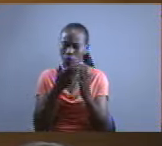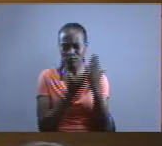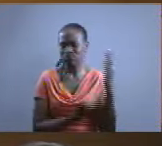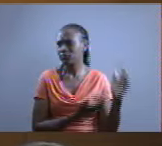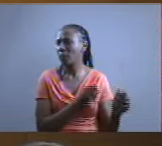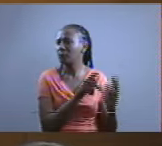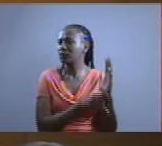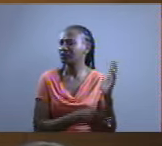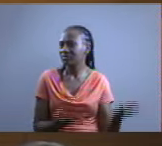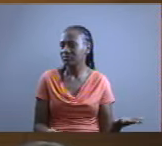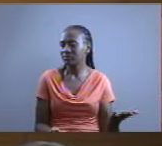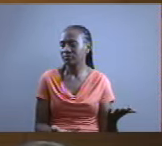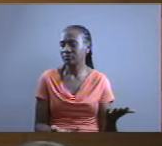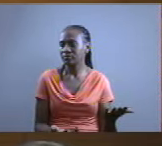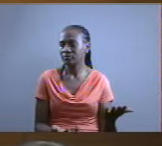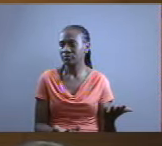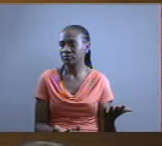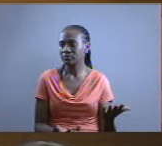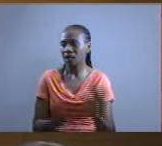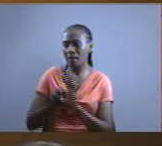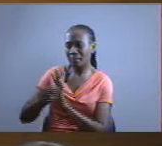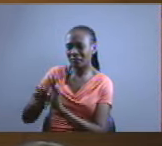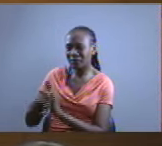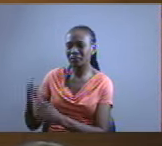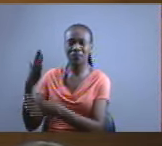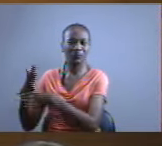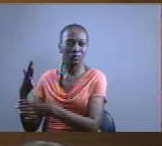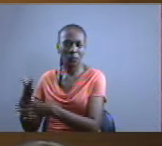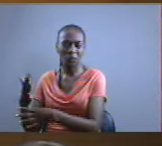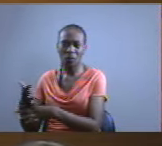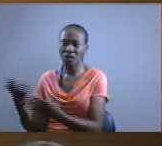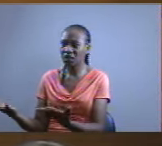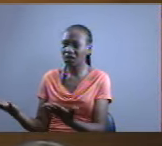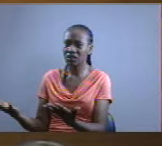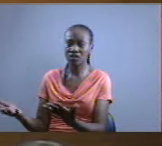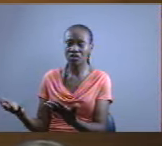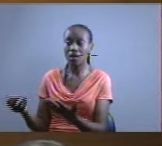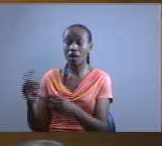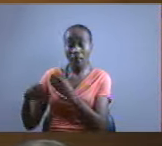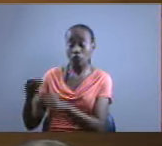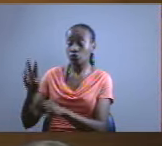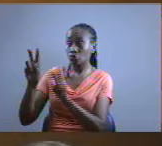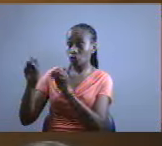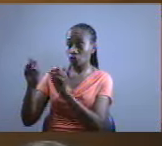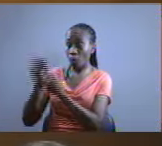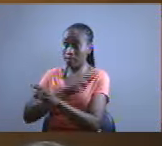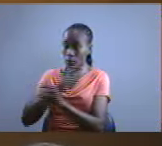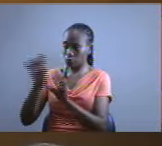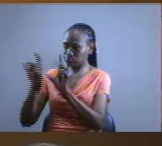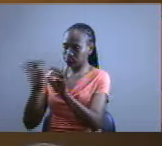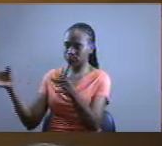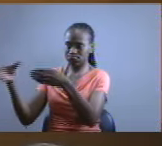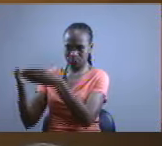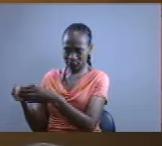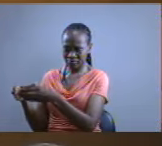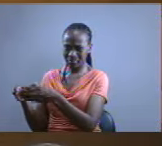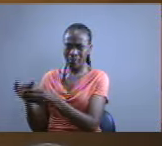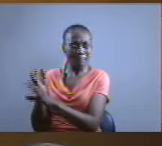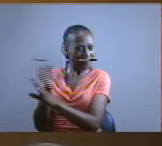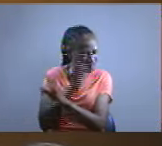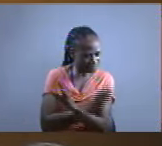of rands we spent advertising positions on the recently newly appointed board when the whole process was cast in stone from the